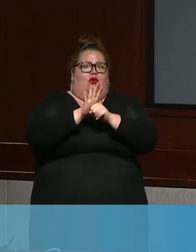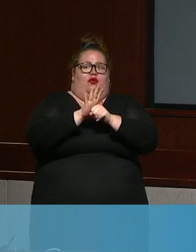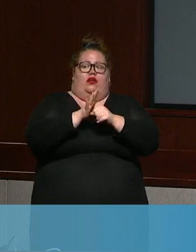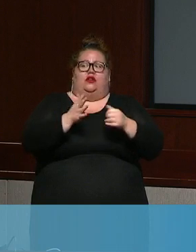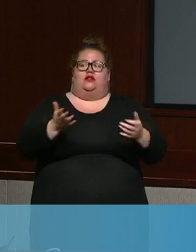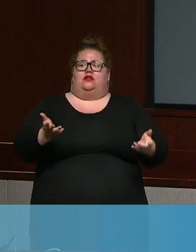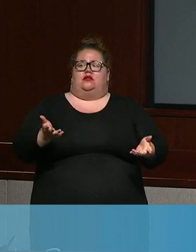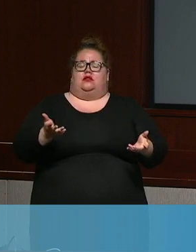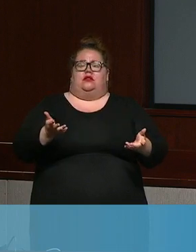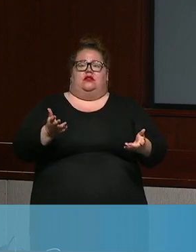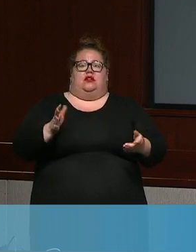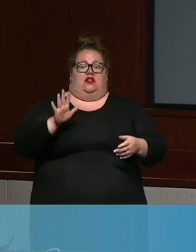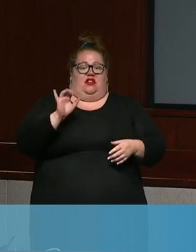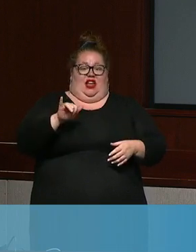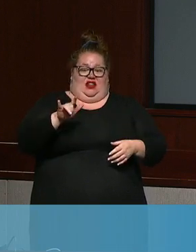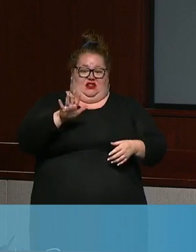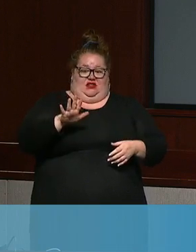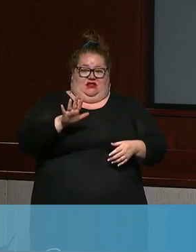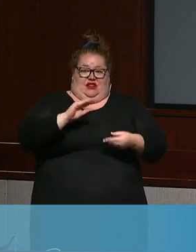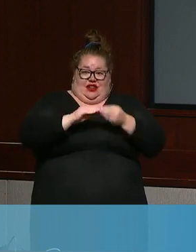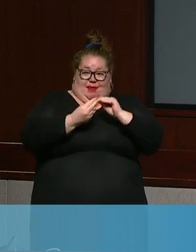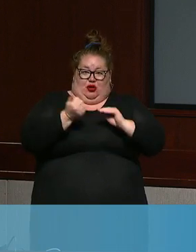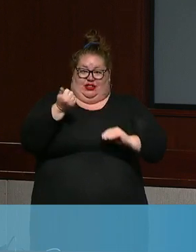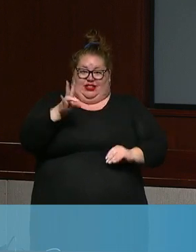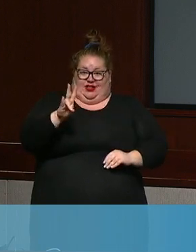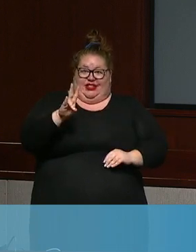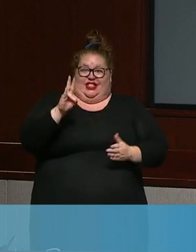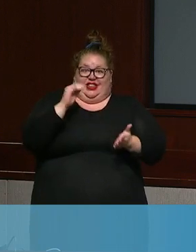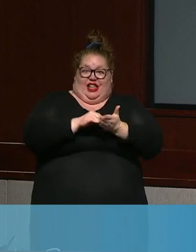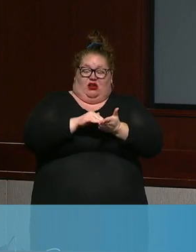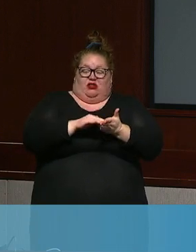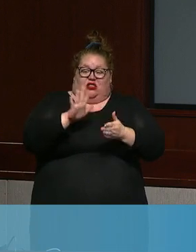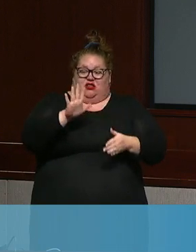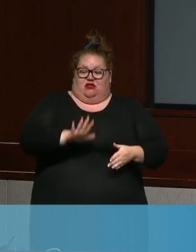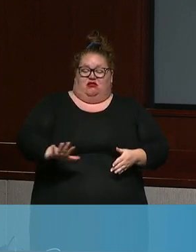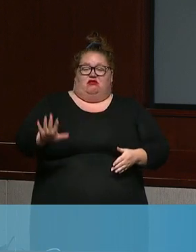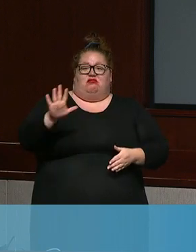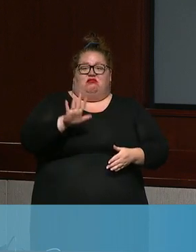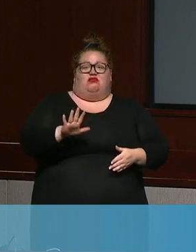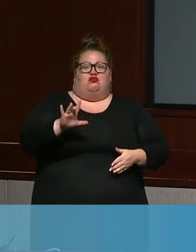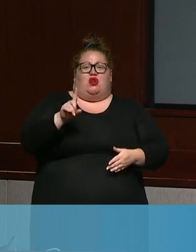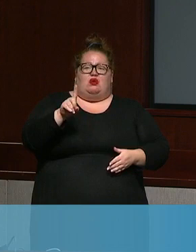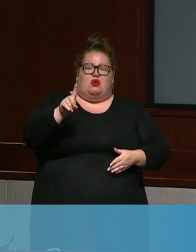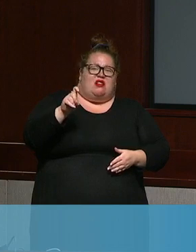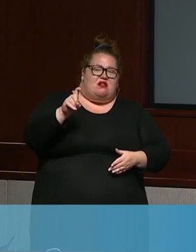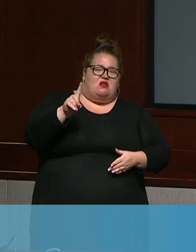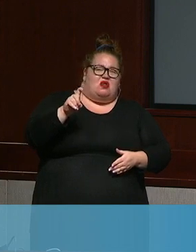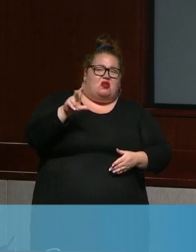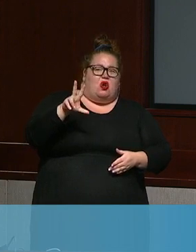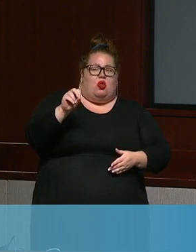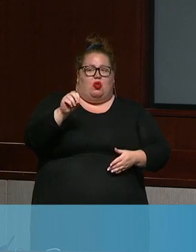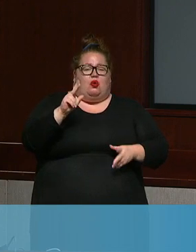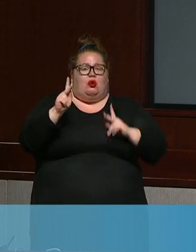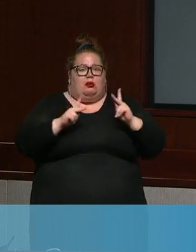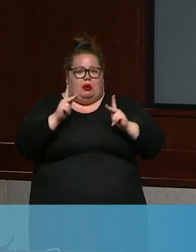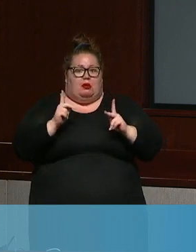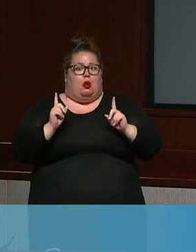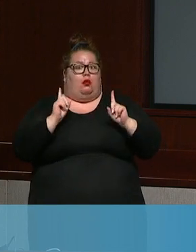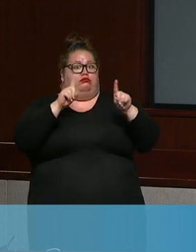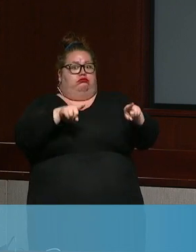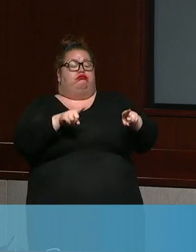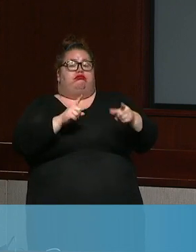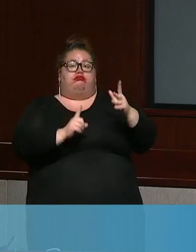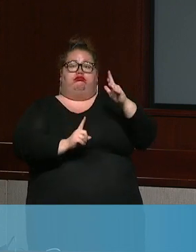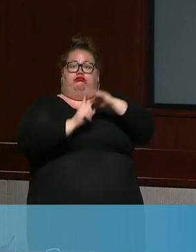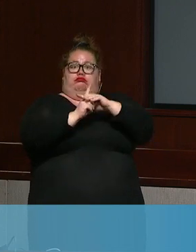Of those 17,000 people, we've had about 130 people who have come into Houchin Community Blood Bank to donate convalescent plasma. Those